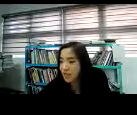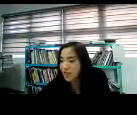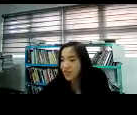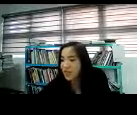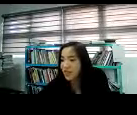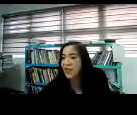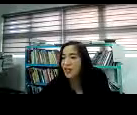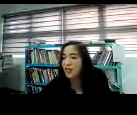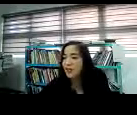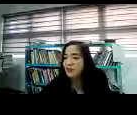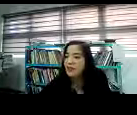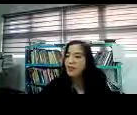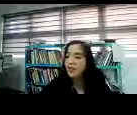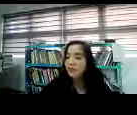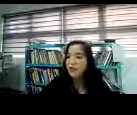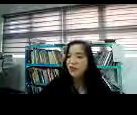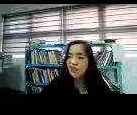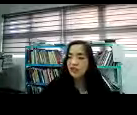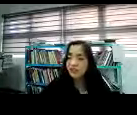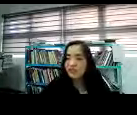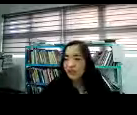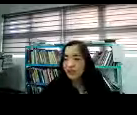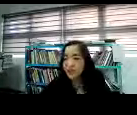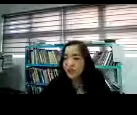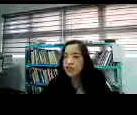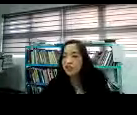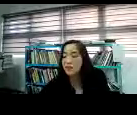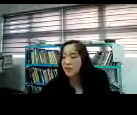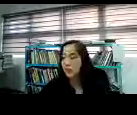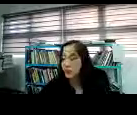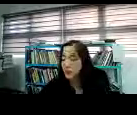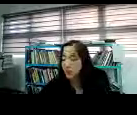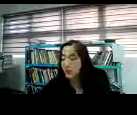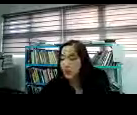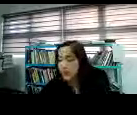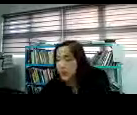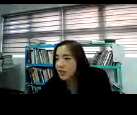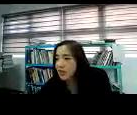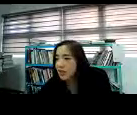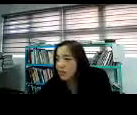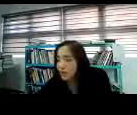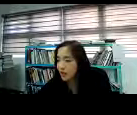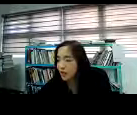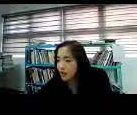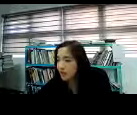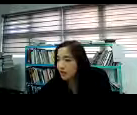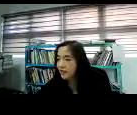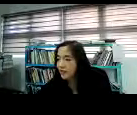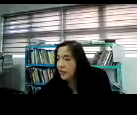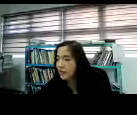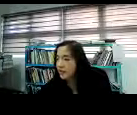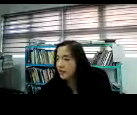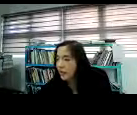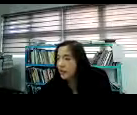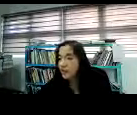dost.gov.ph. Ito po yung sa Philippine Journal of Science naman po na binanggit din ni Ma'am Linder kanina. So, ito po yung interface